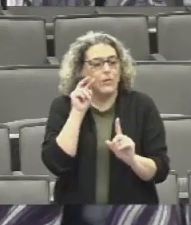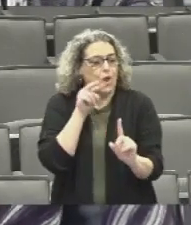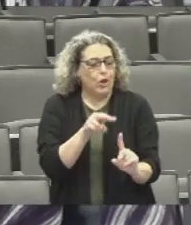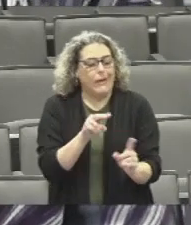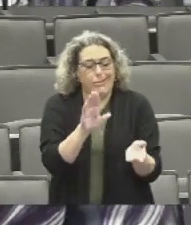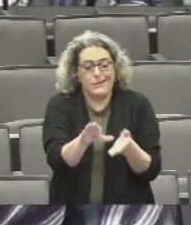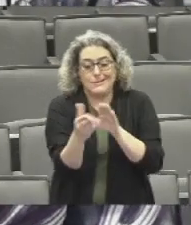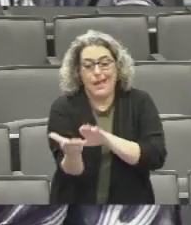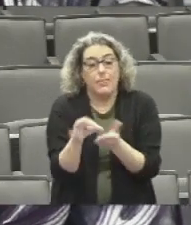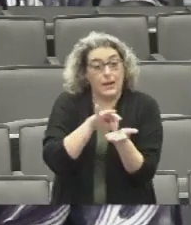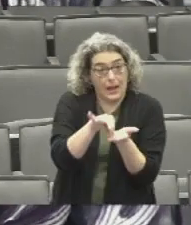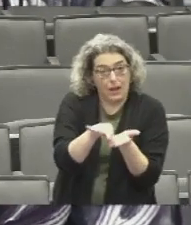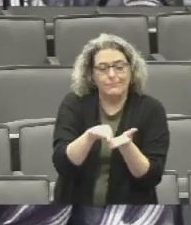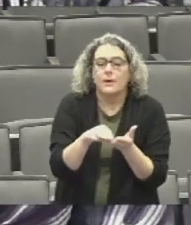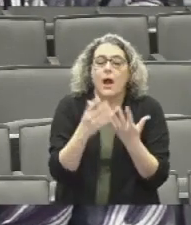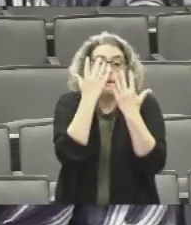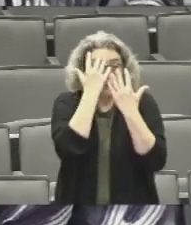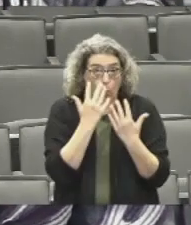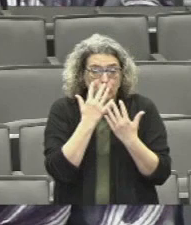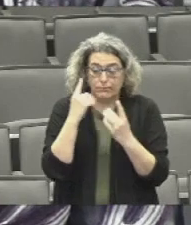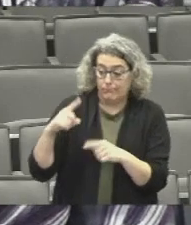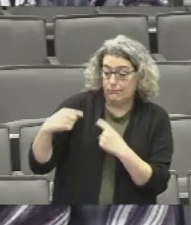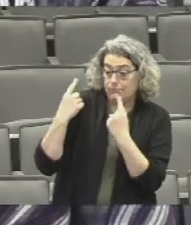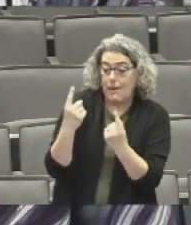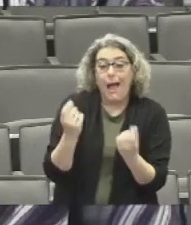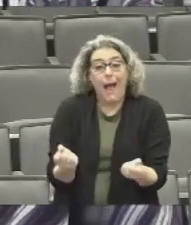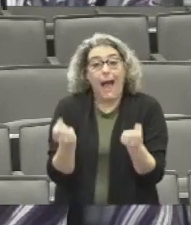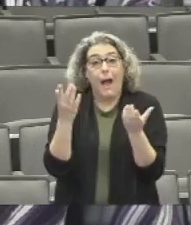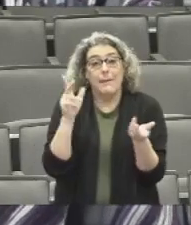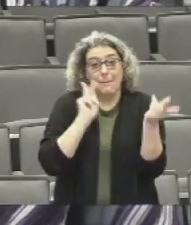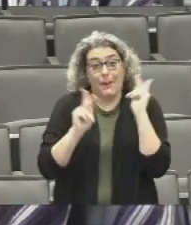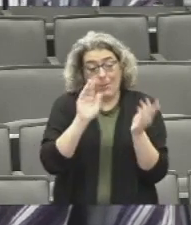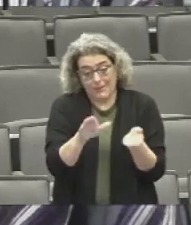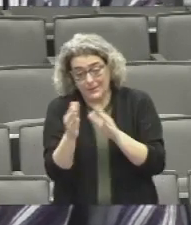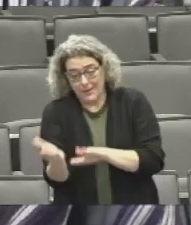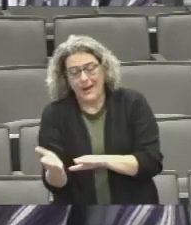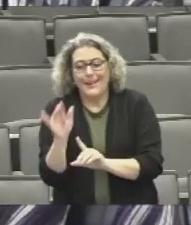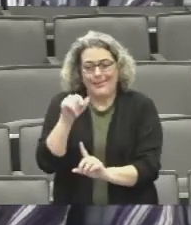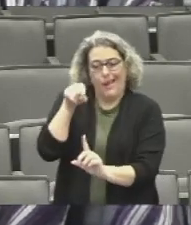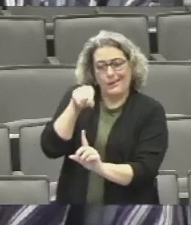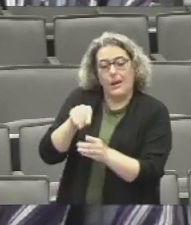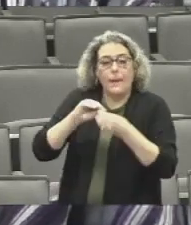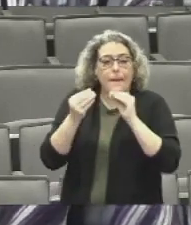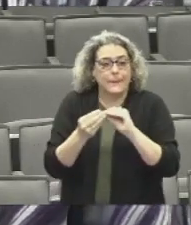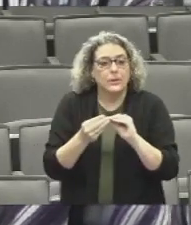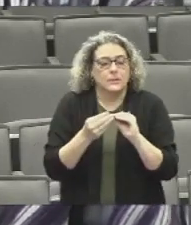How many deaths, unfortunately, have happened in our community? And that's always, to me,